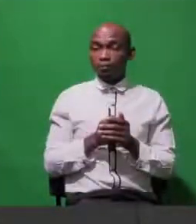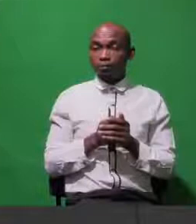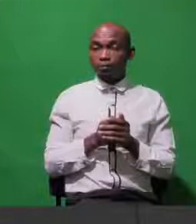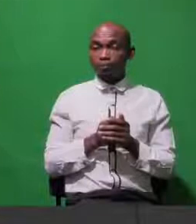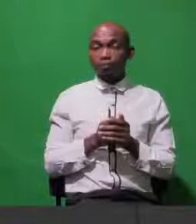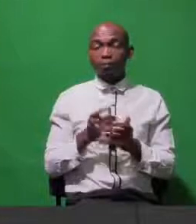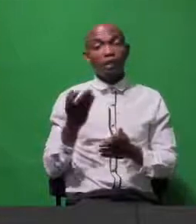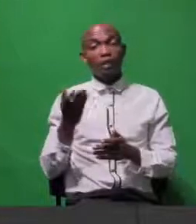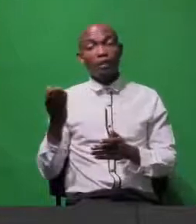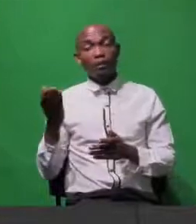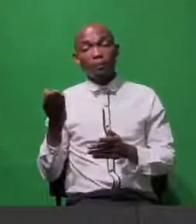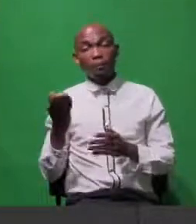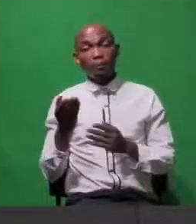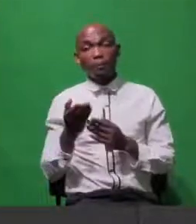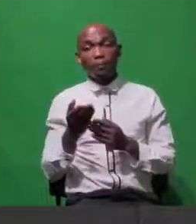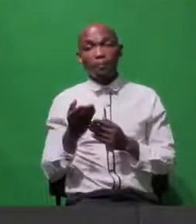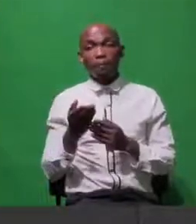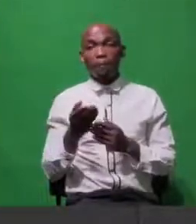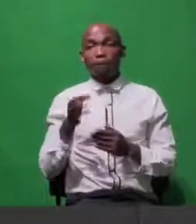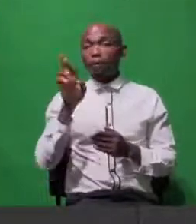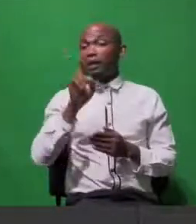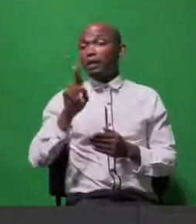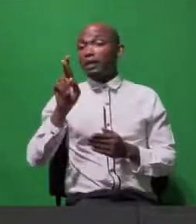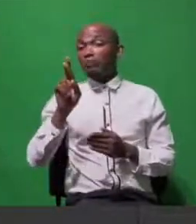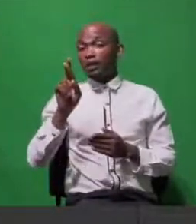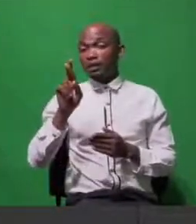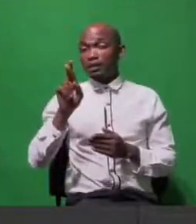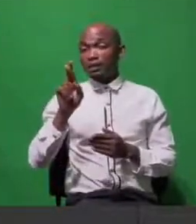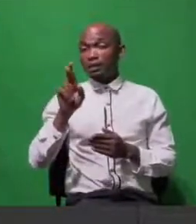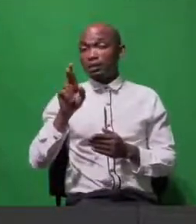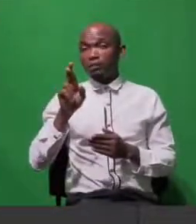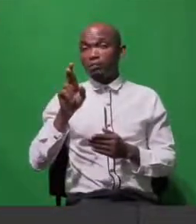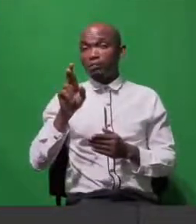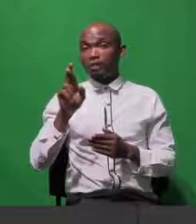And the reflected point